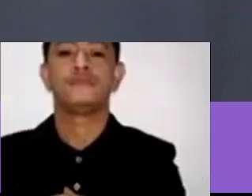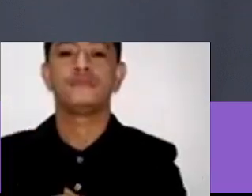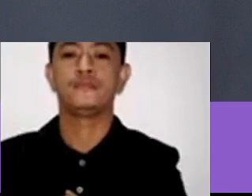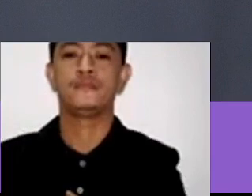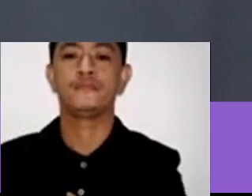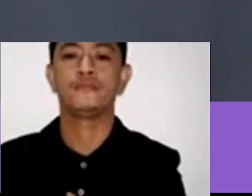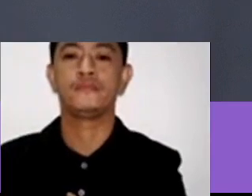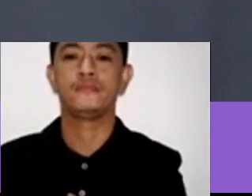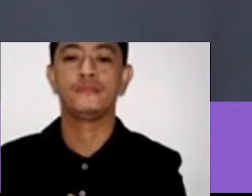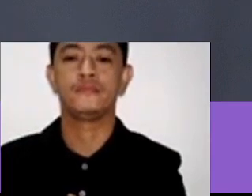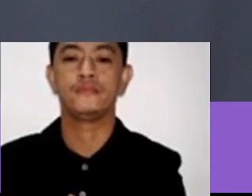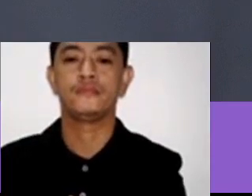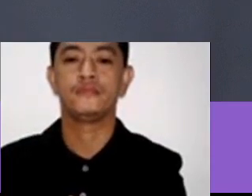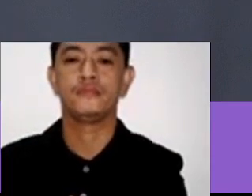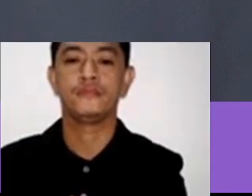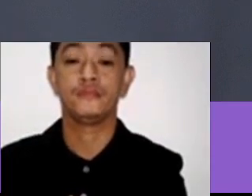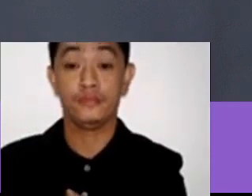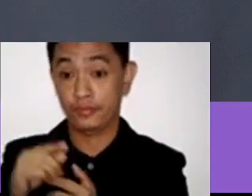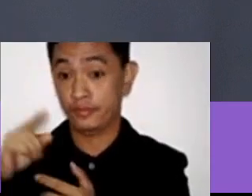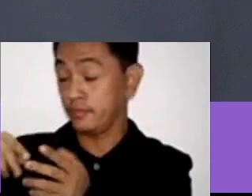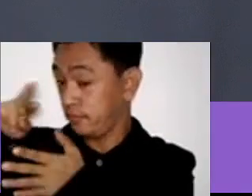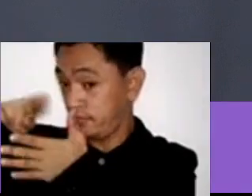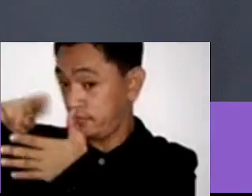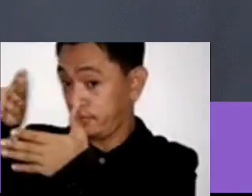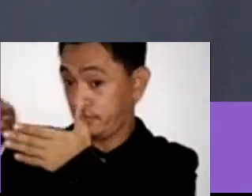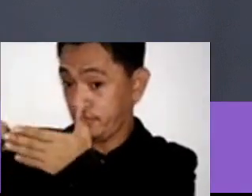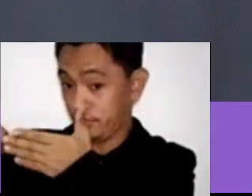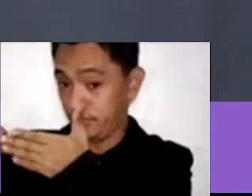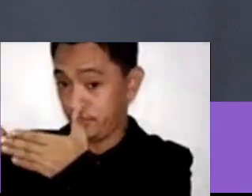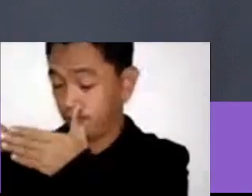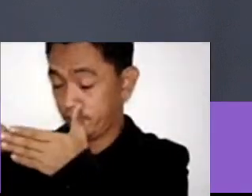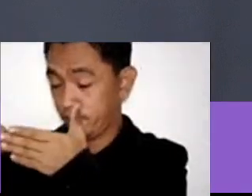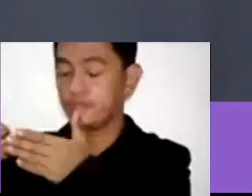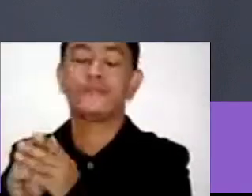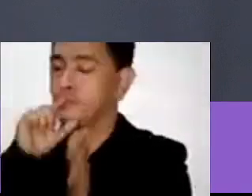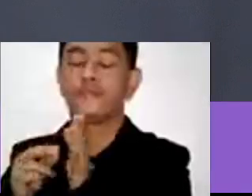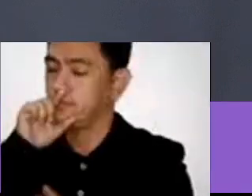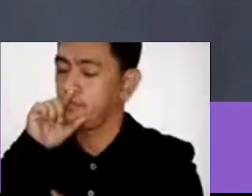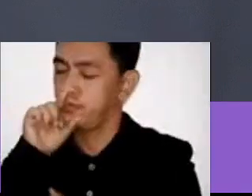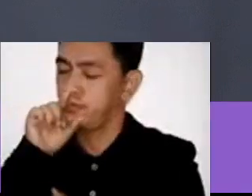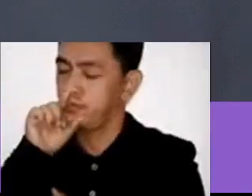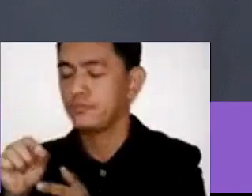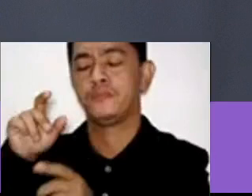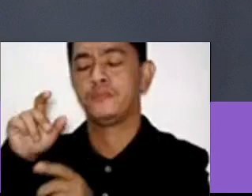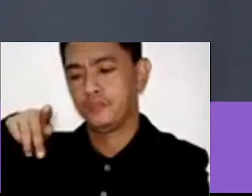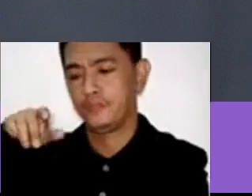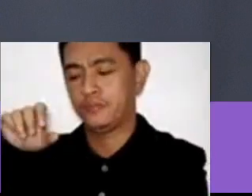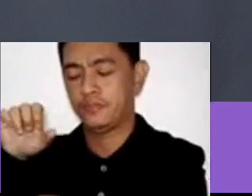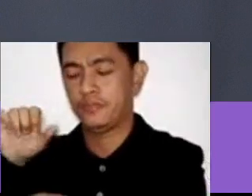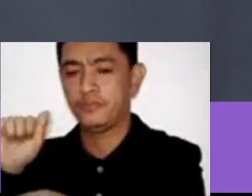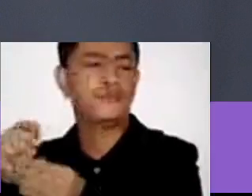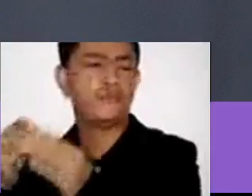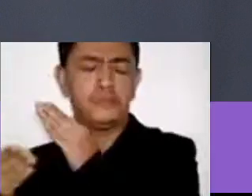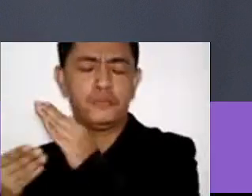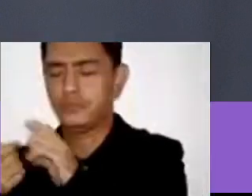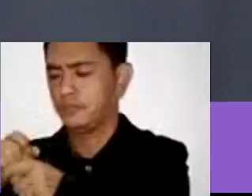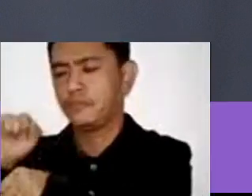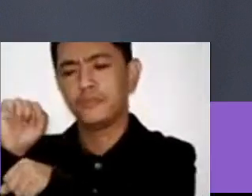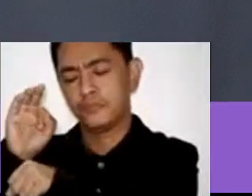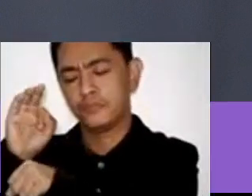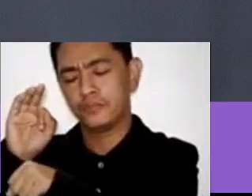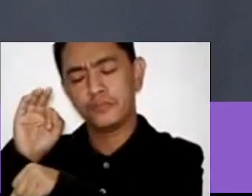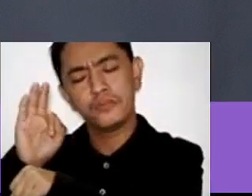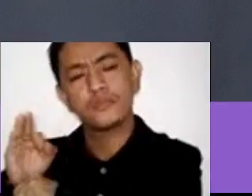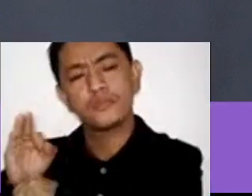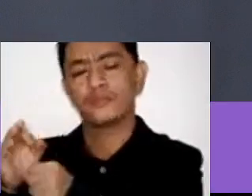This is the result reported by the Philippine Statistics Authority based on the Functional Literacy Education and Mass